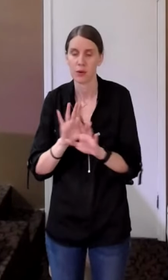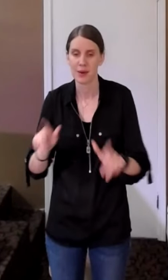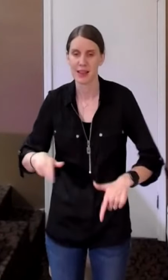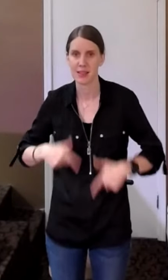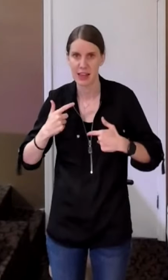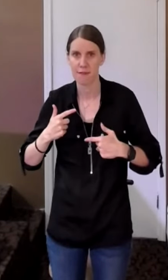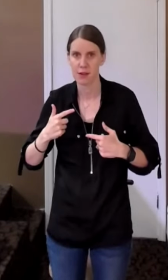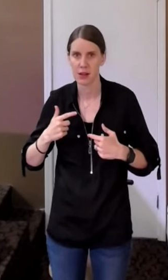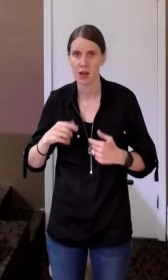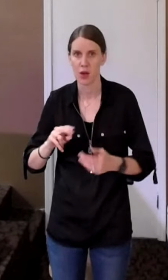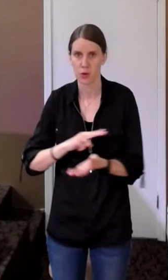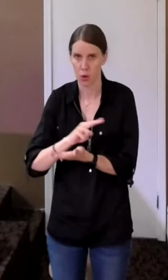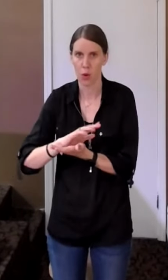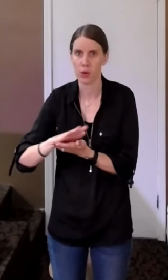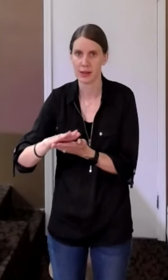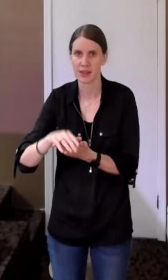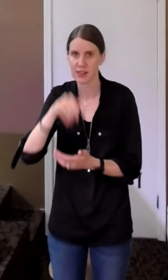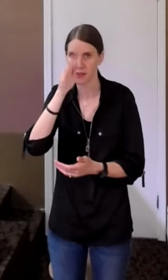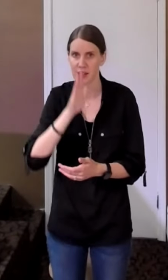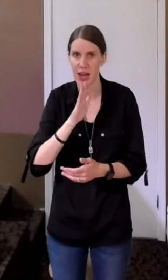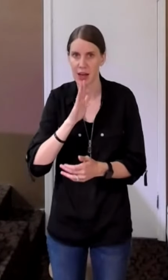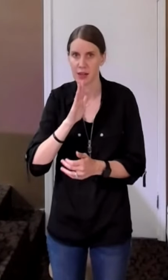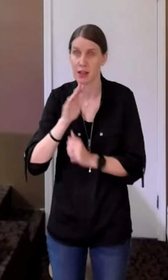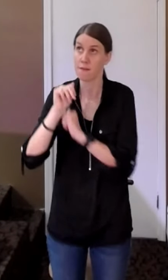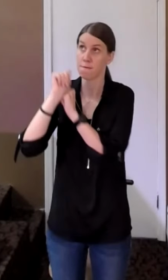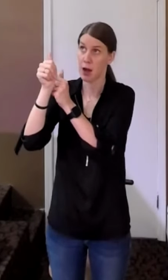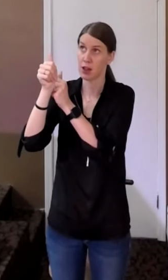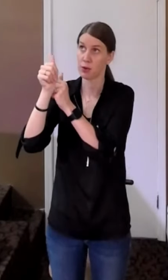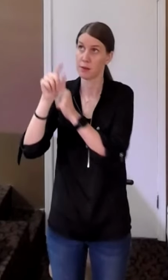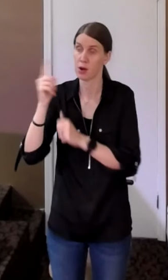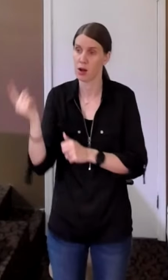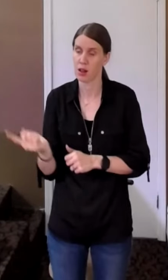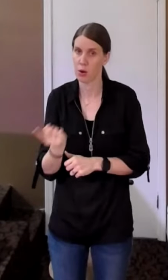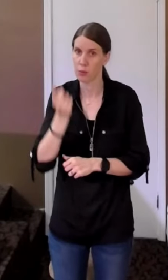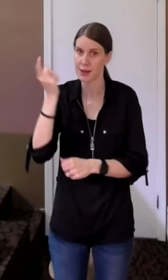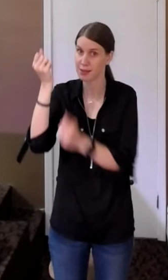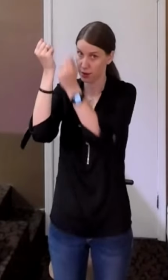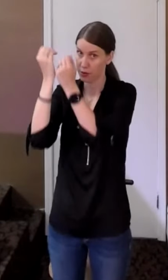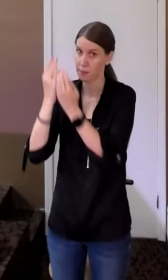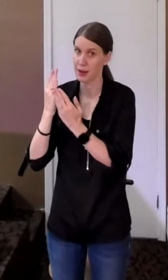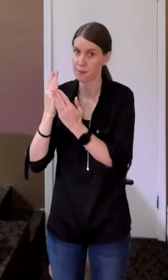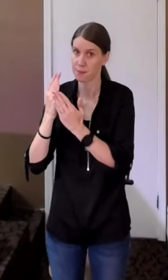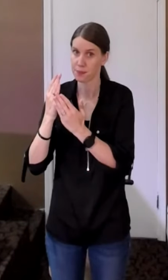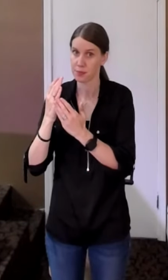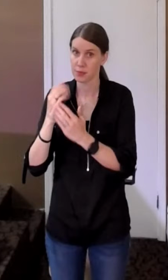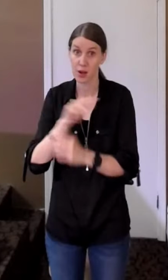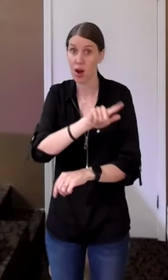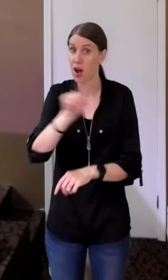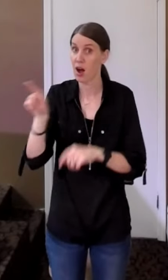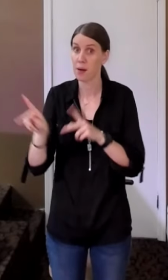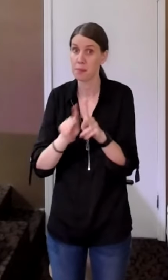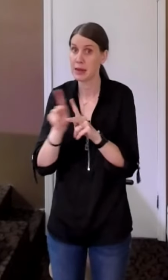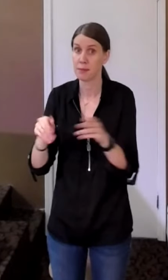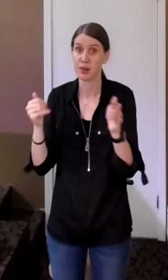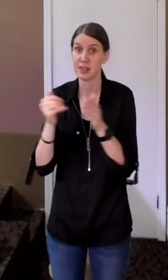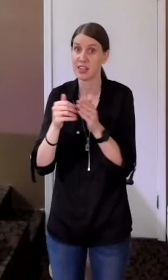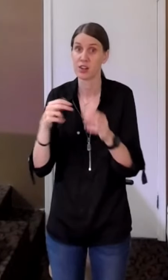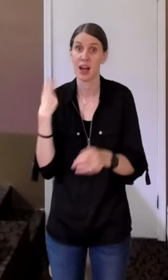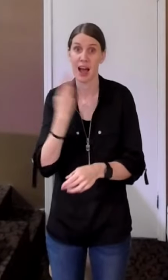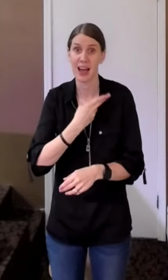Jesus Christ, if we will trust Him completely and follow what He says to do, then everyone around us will be better for